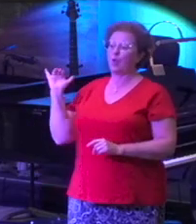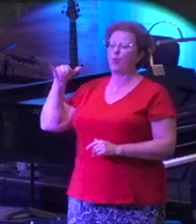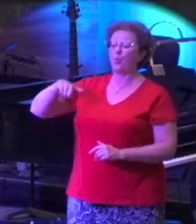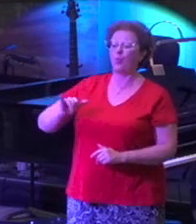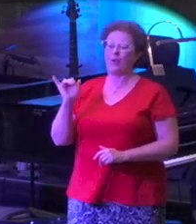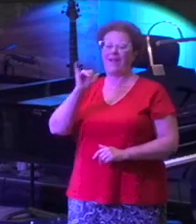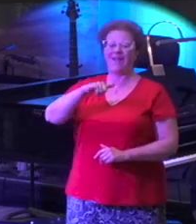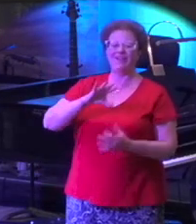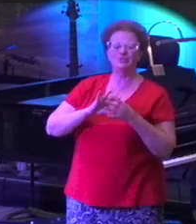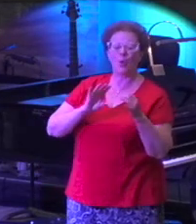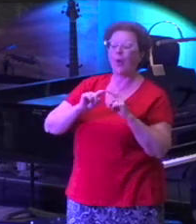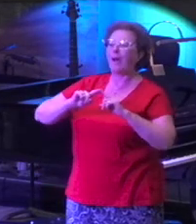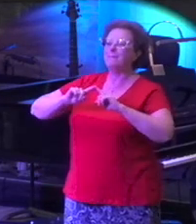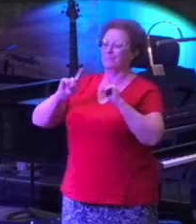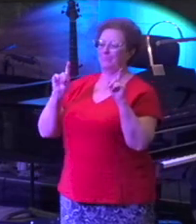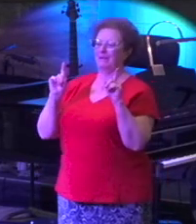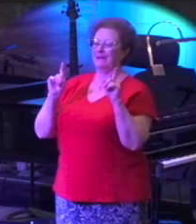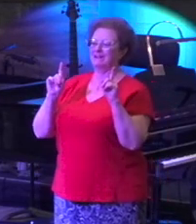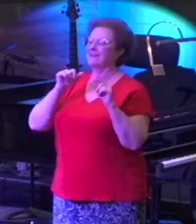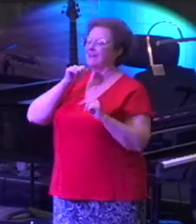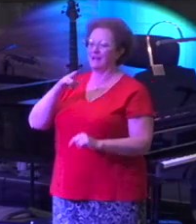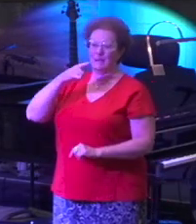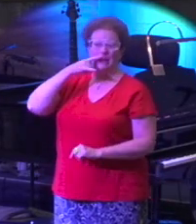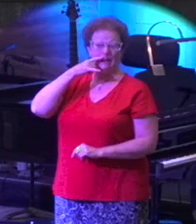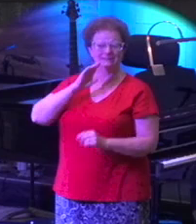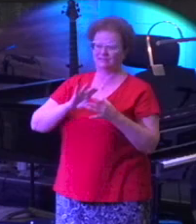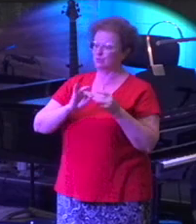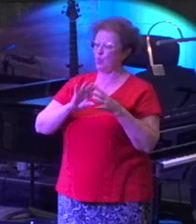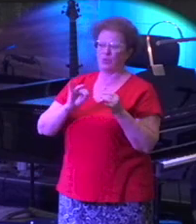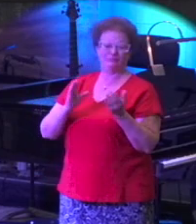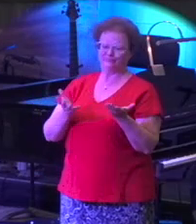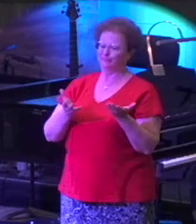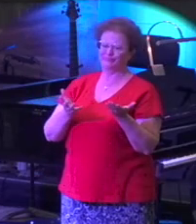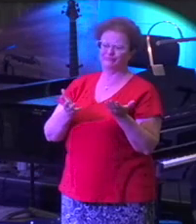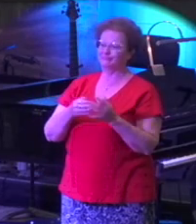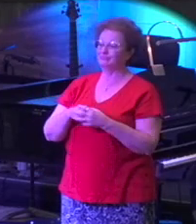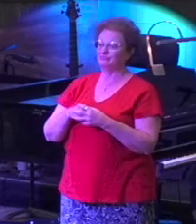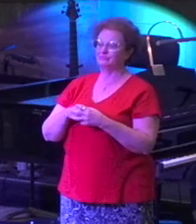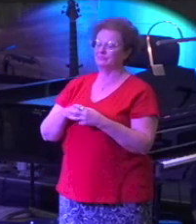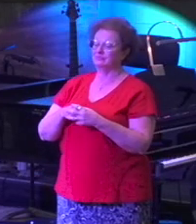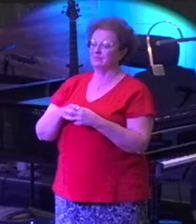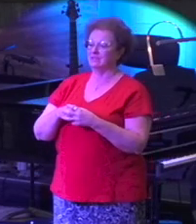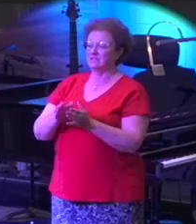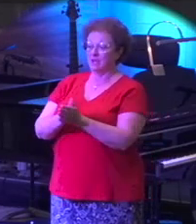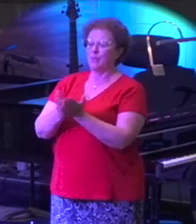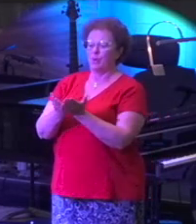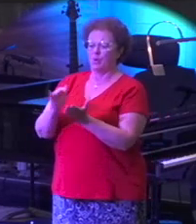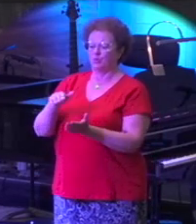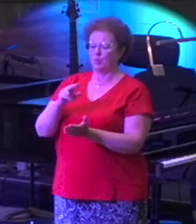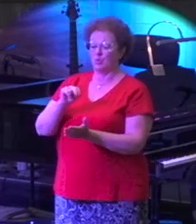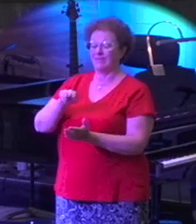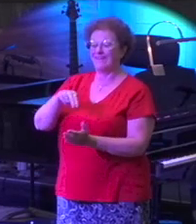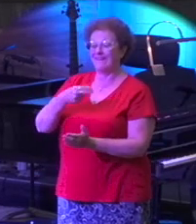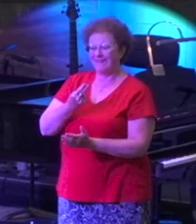is certainly not a kid's story. The themes in the book of Jonah are challenging and moving. We